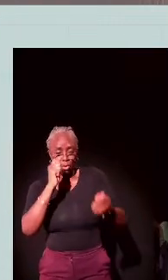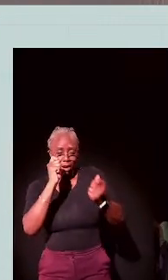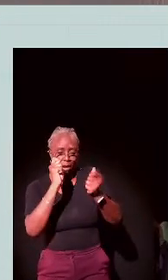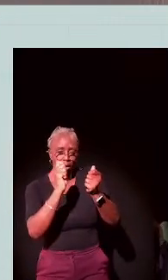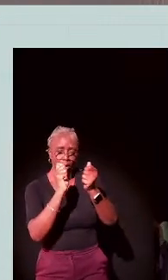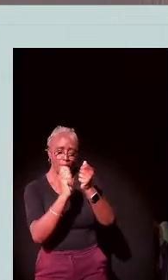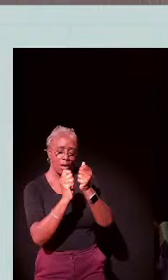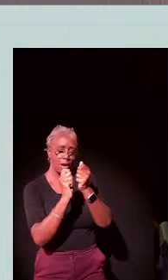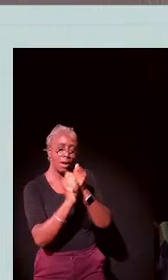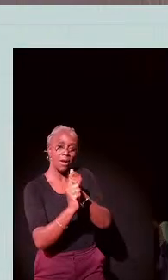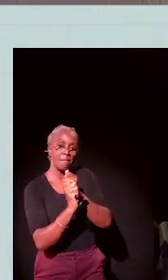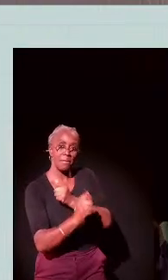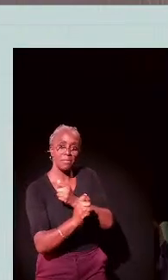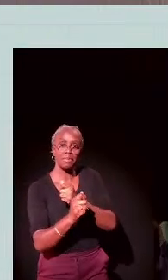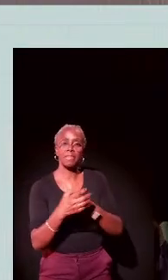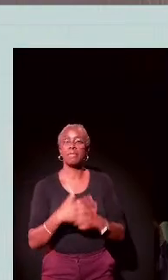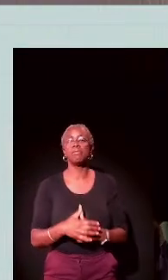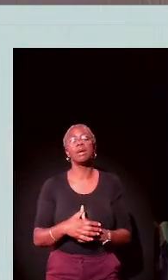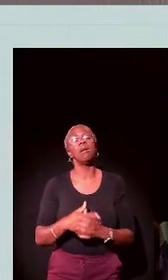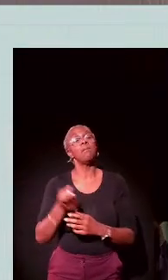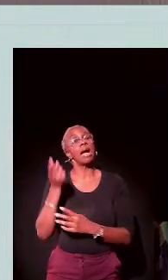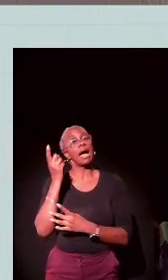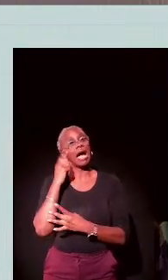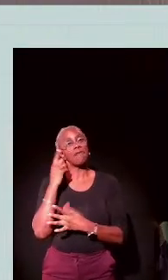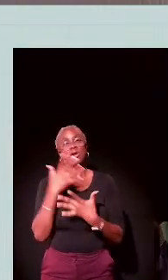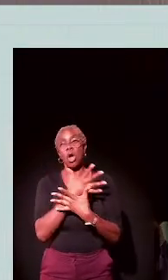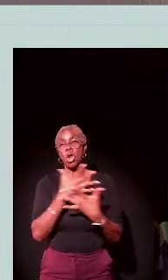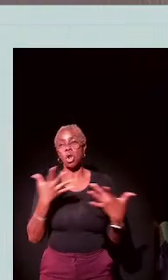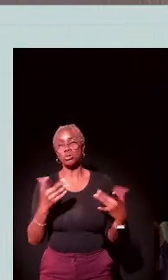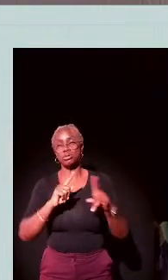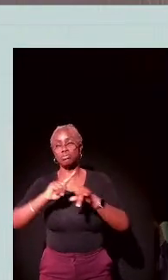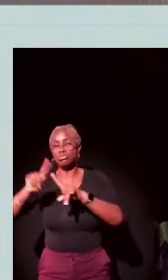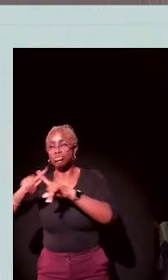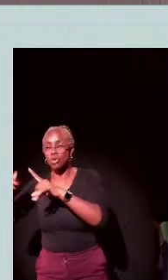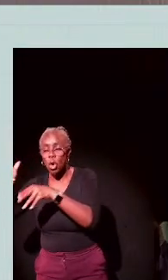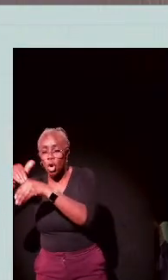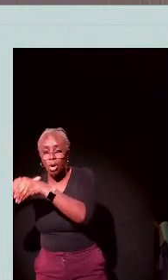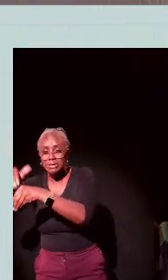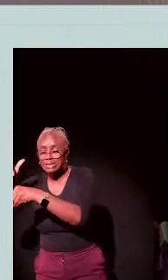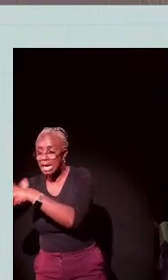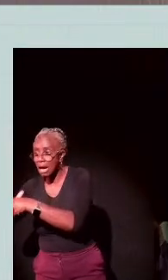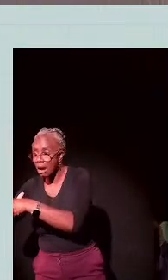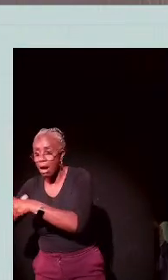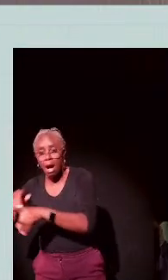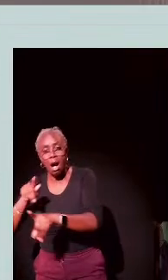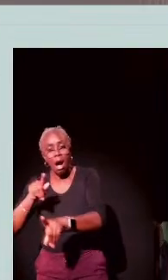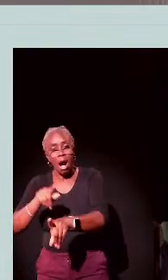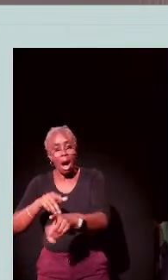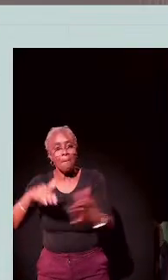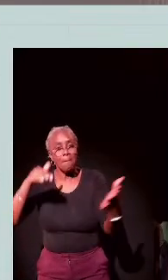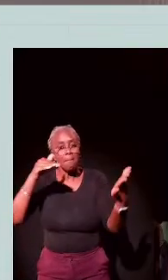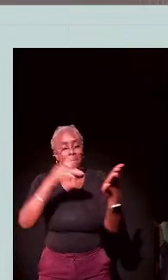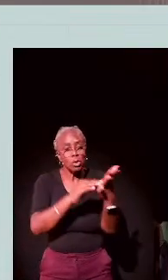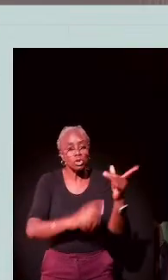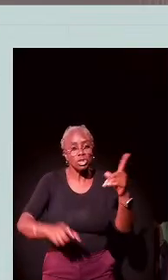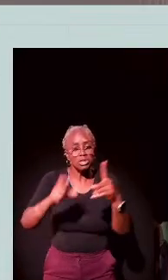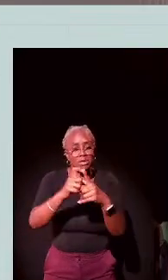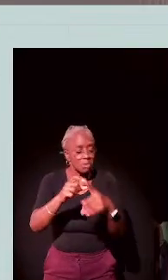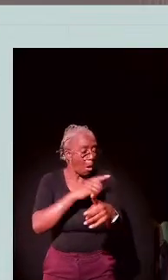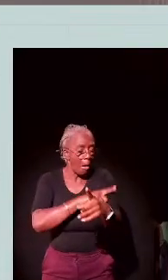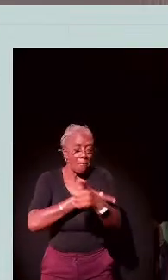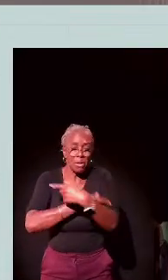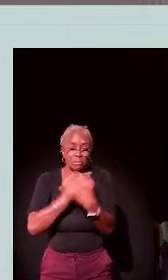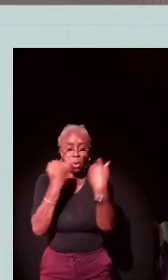And I looked at a lot of different contexts in which people game. I found muscular dystrophy or muscle weakness to be